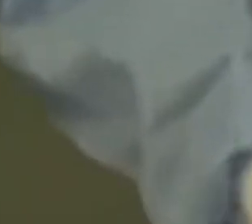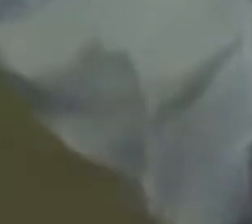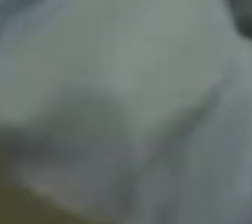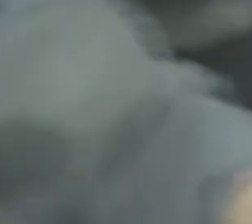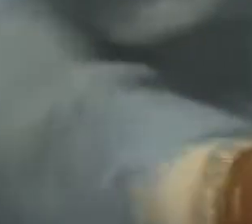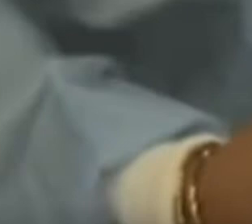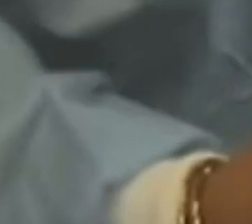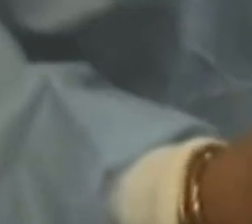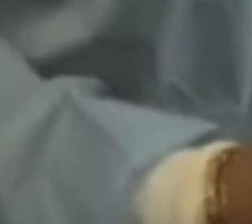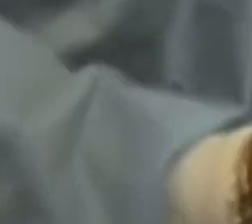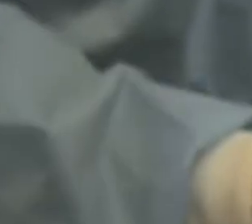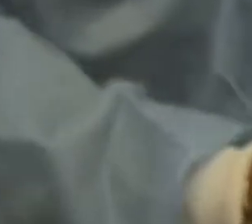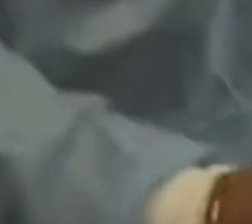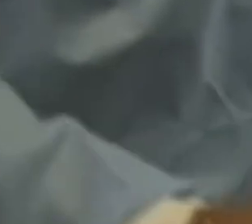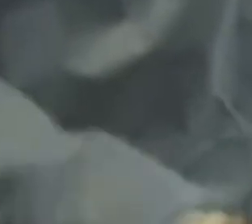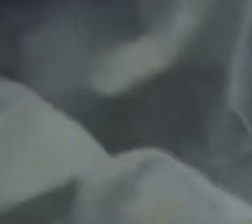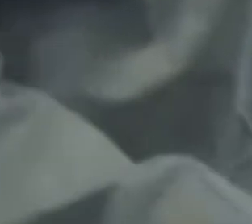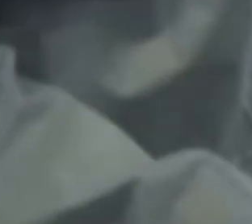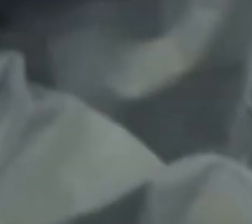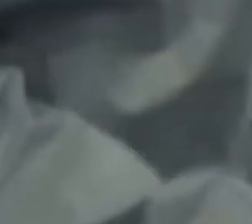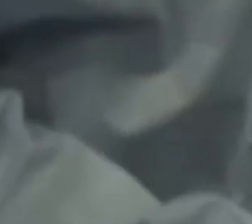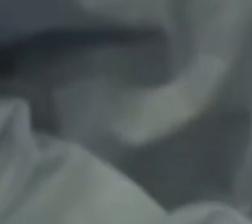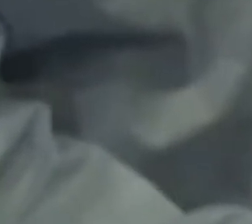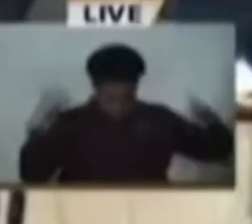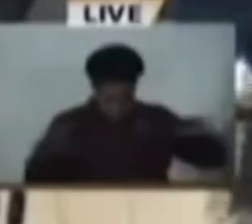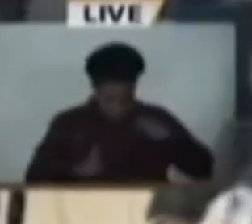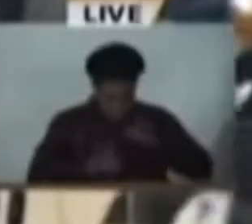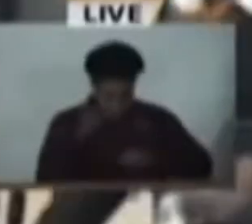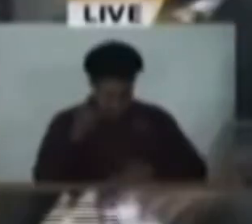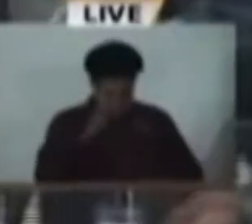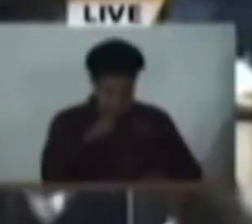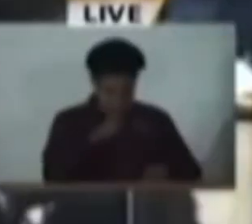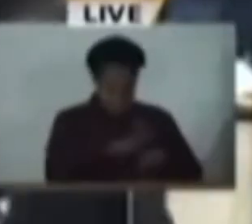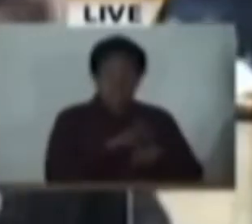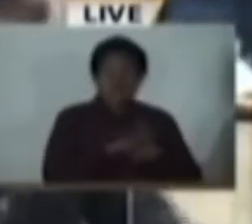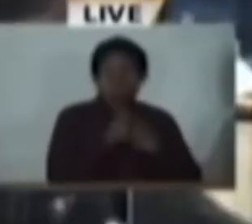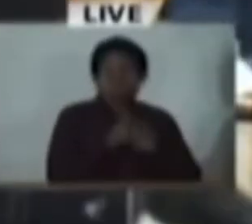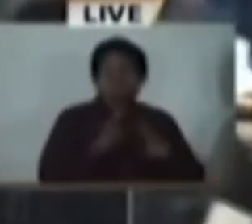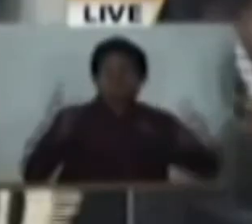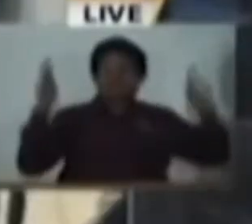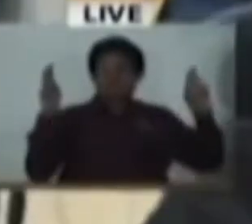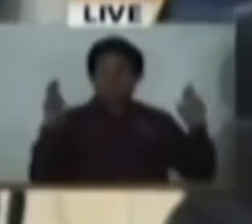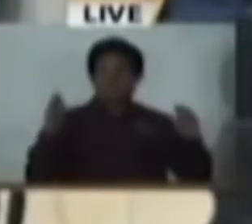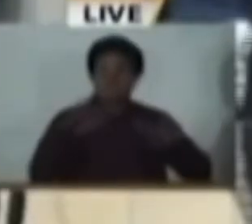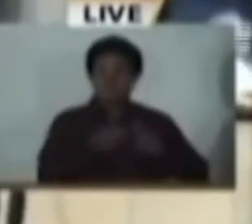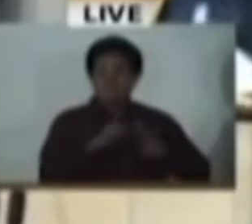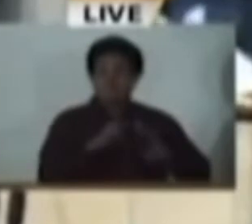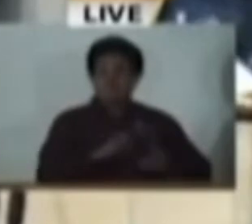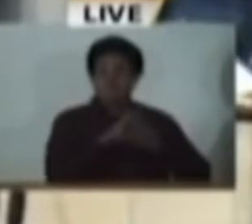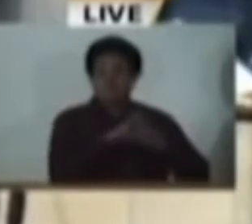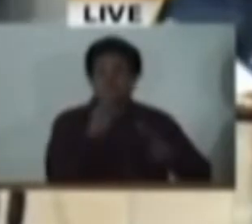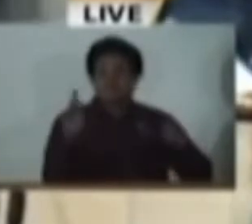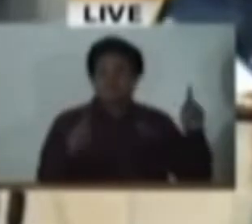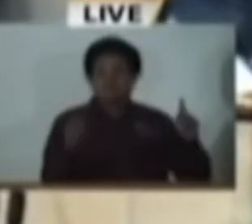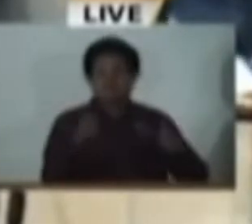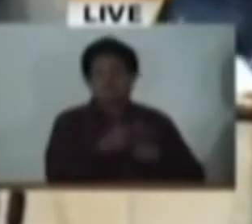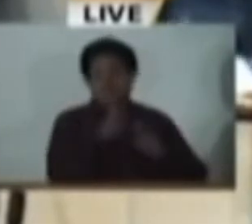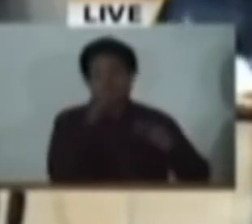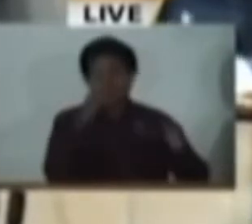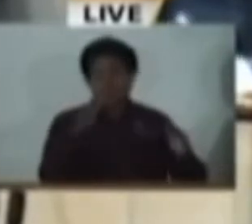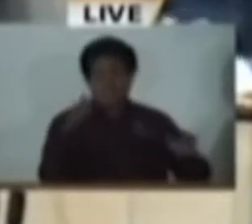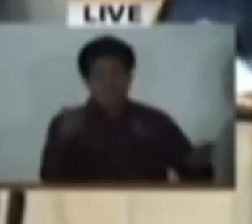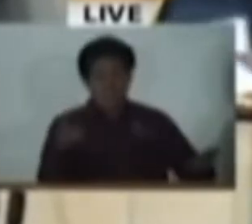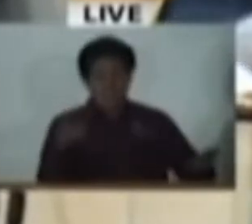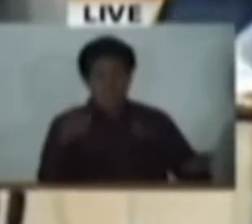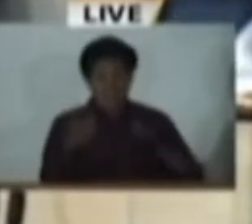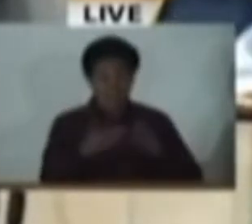are looking for any reason to support their movement. The issues around persons who have died having